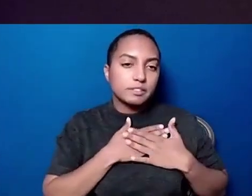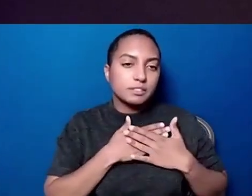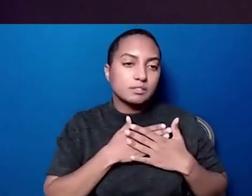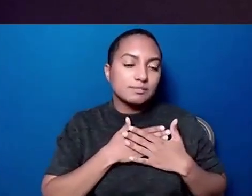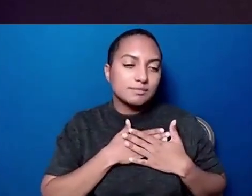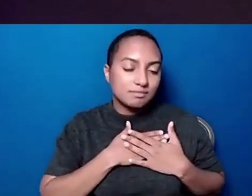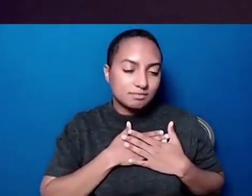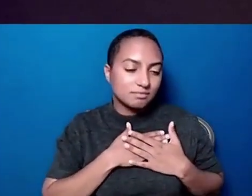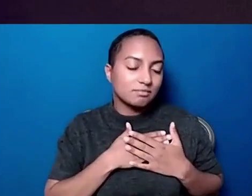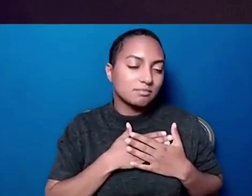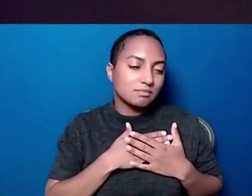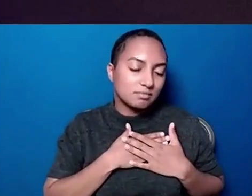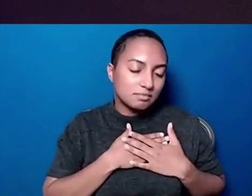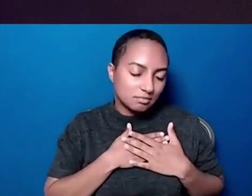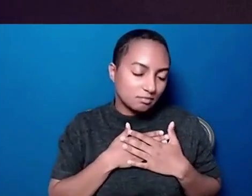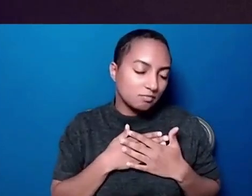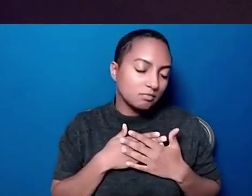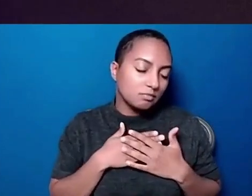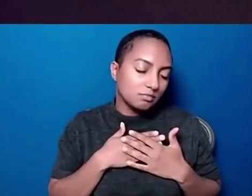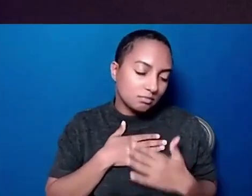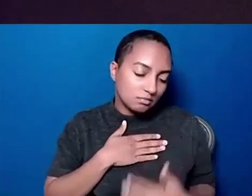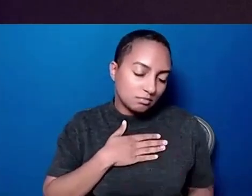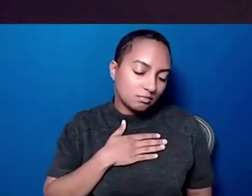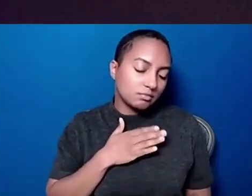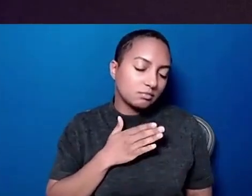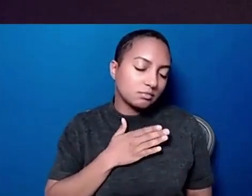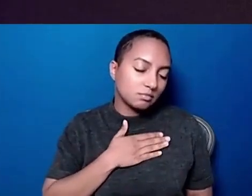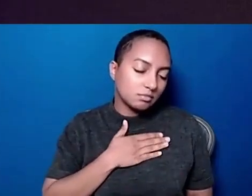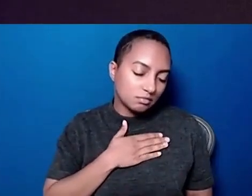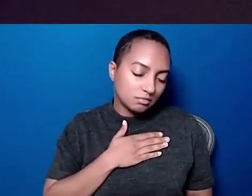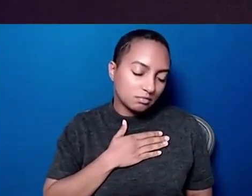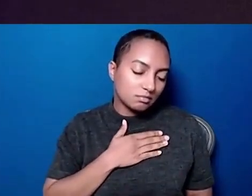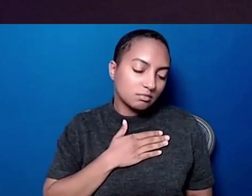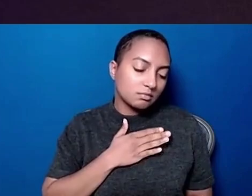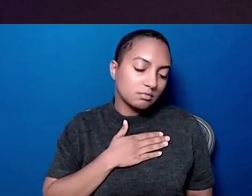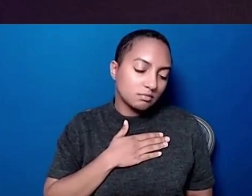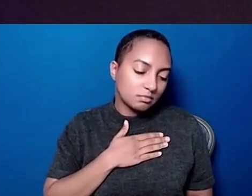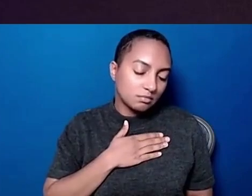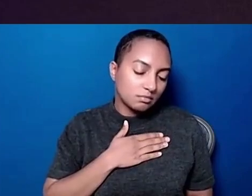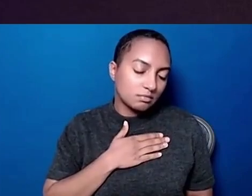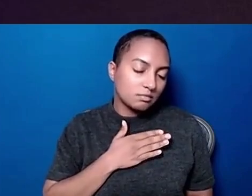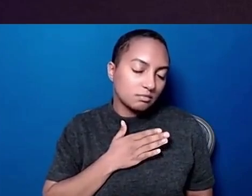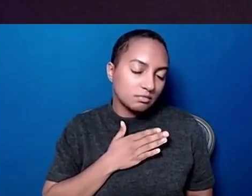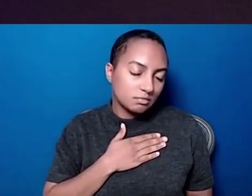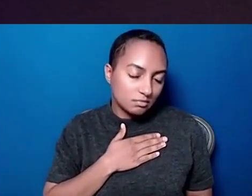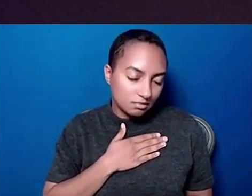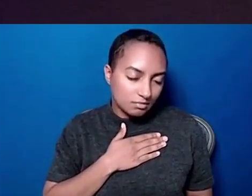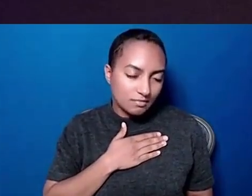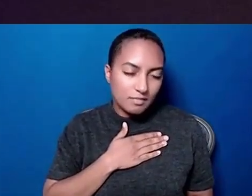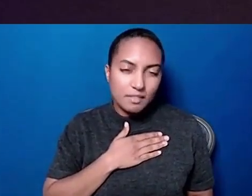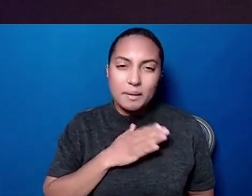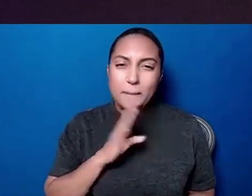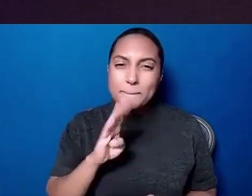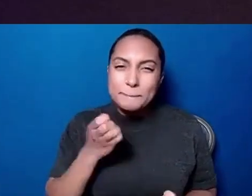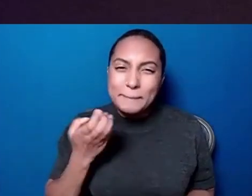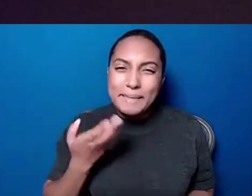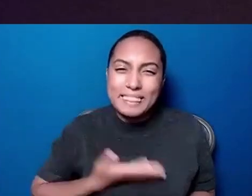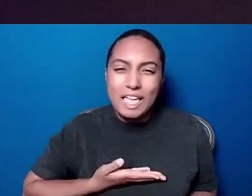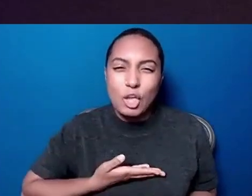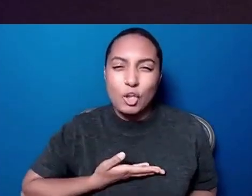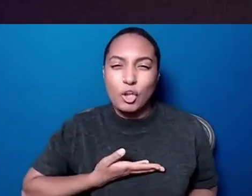Be there, rest there, be there. Be there, rest there, be